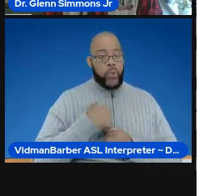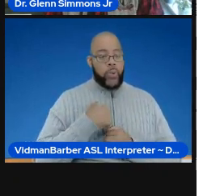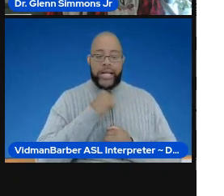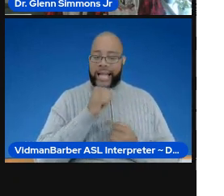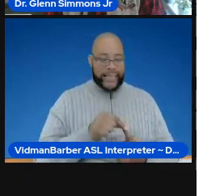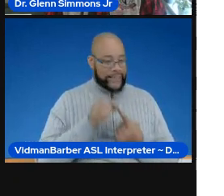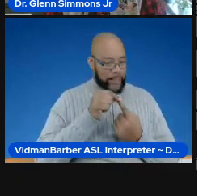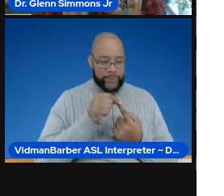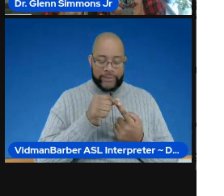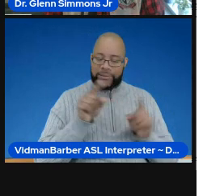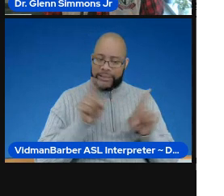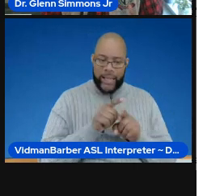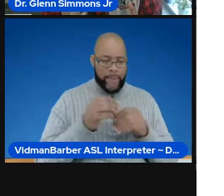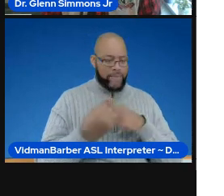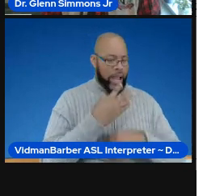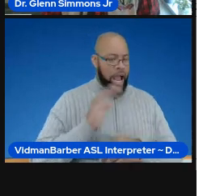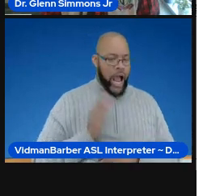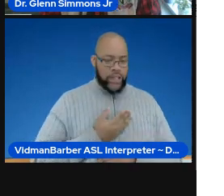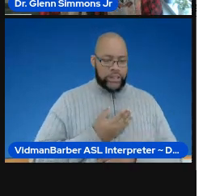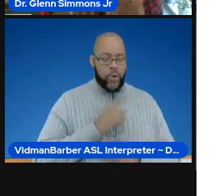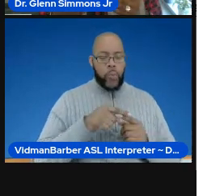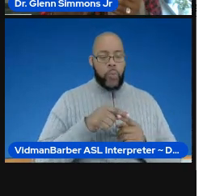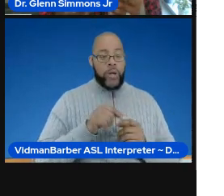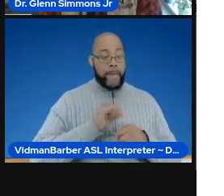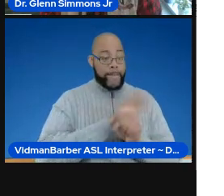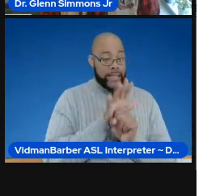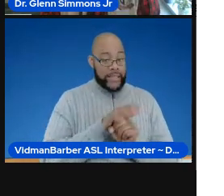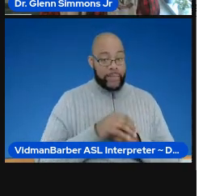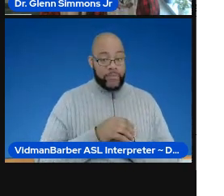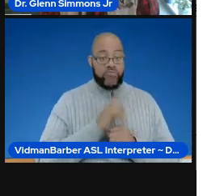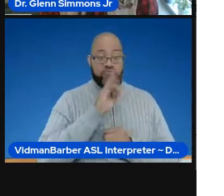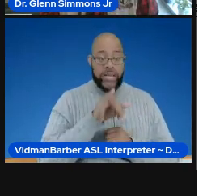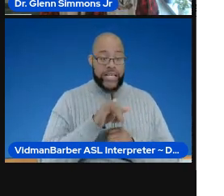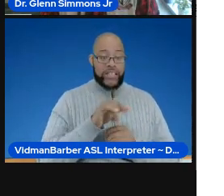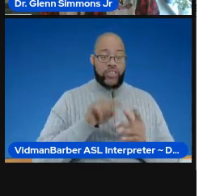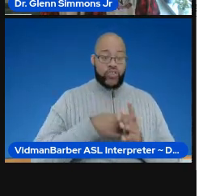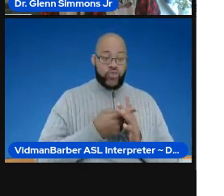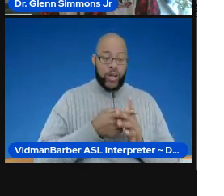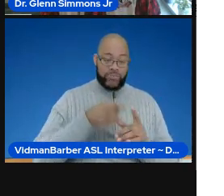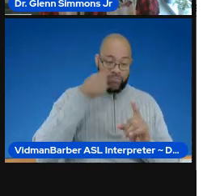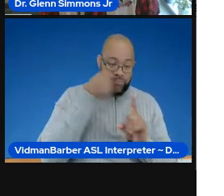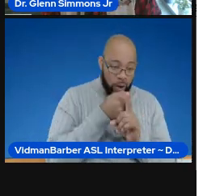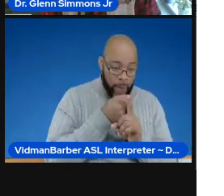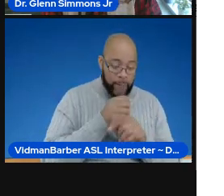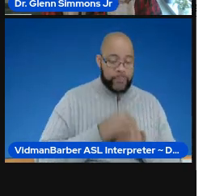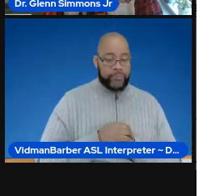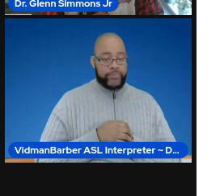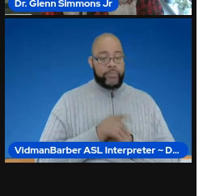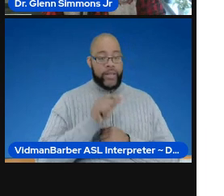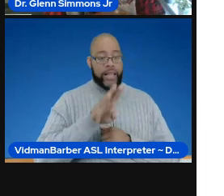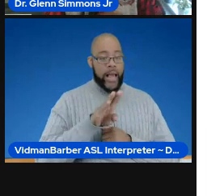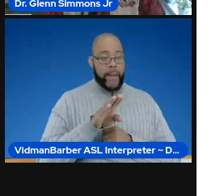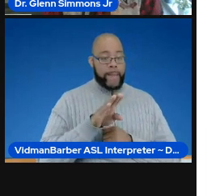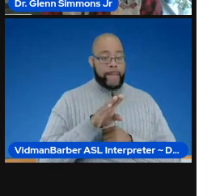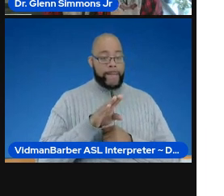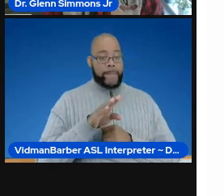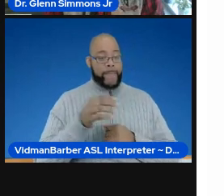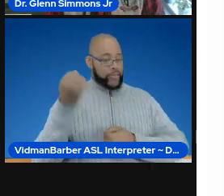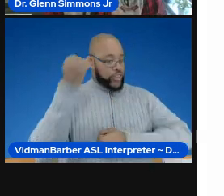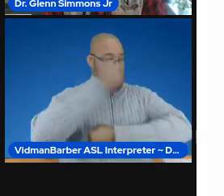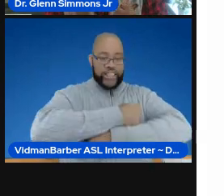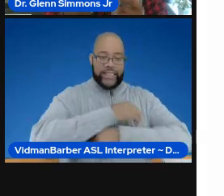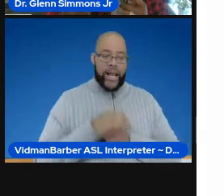exception. And when the pandemic really started to set hold, our lab effectively shut